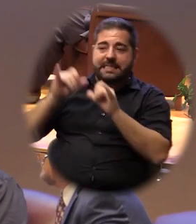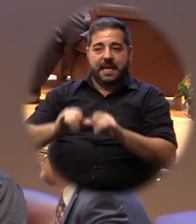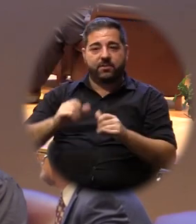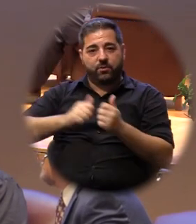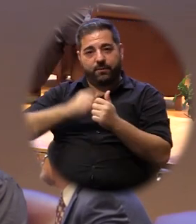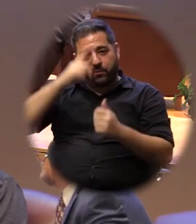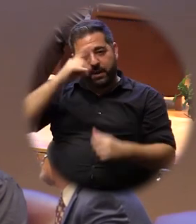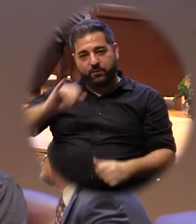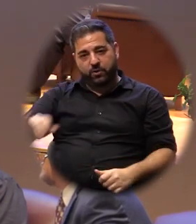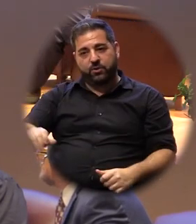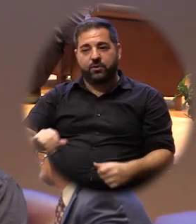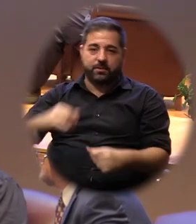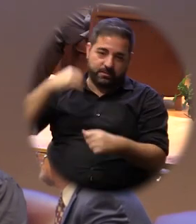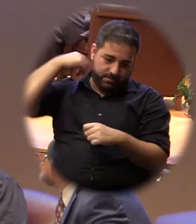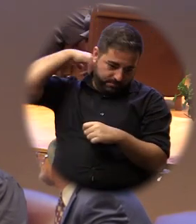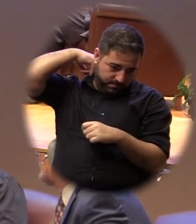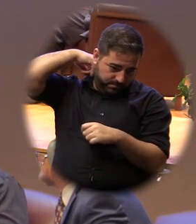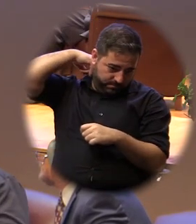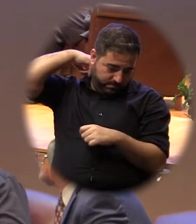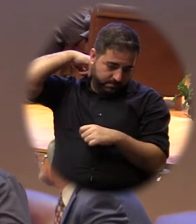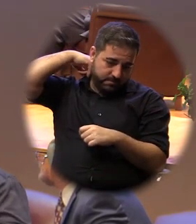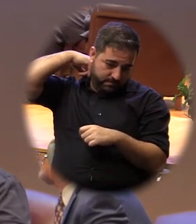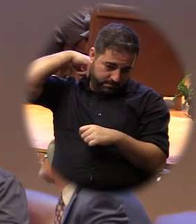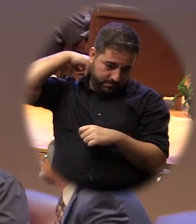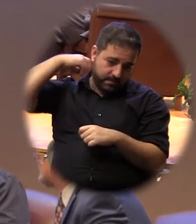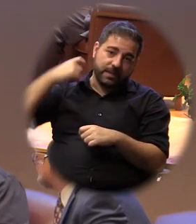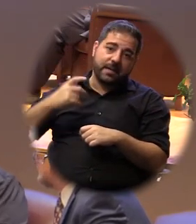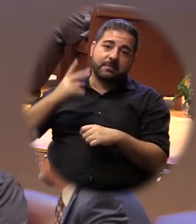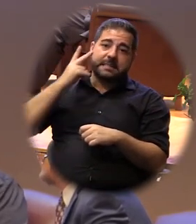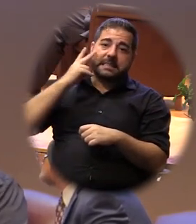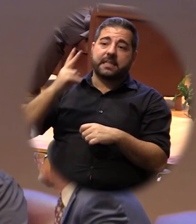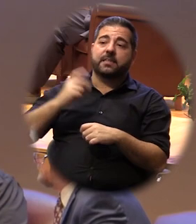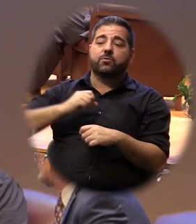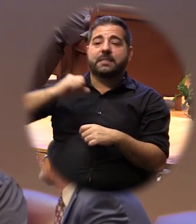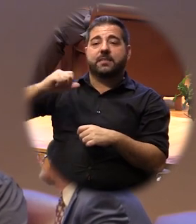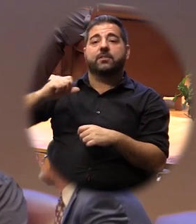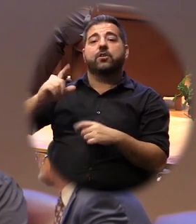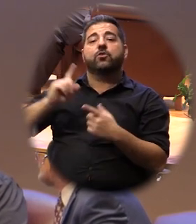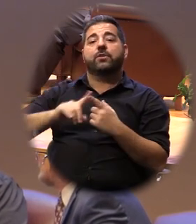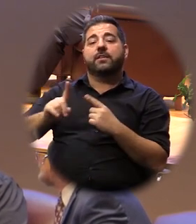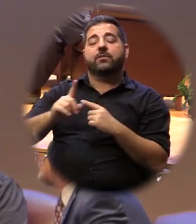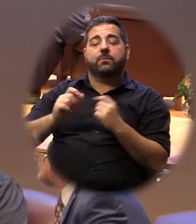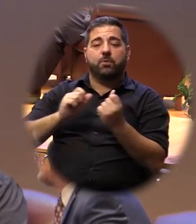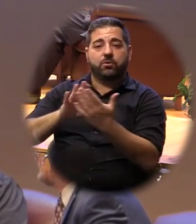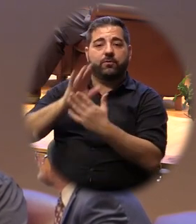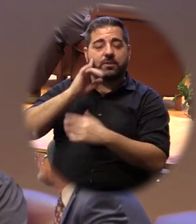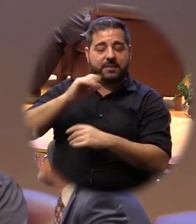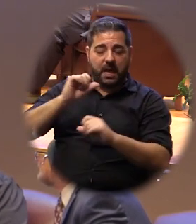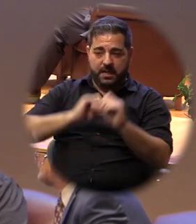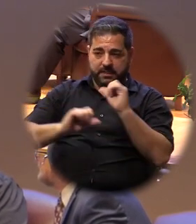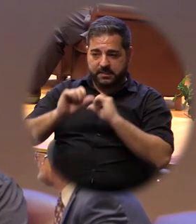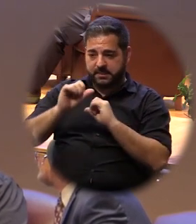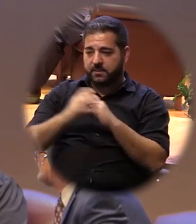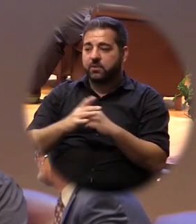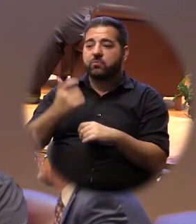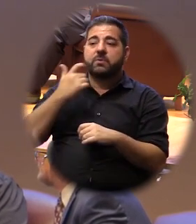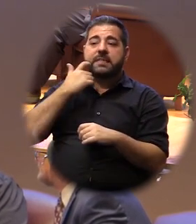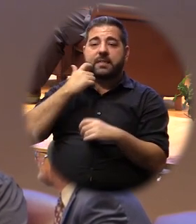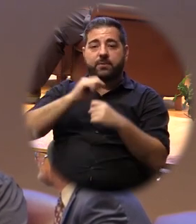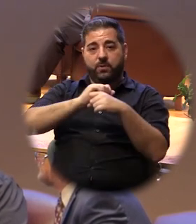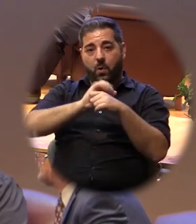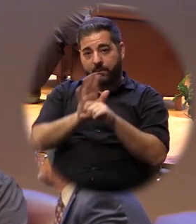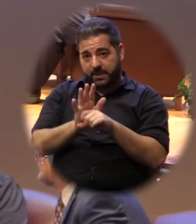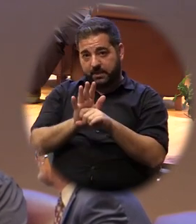Right, and we've seen resistance to this kind of iterative approach to science recently with the